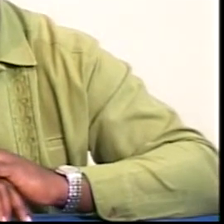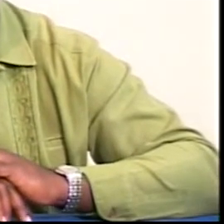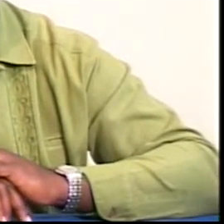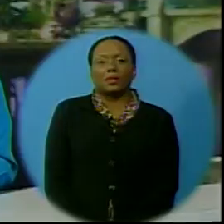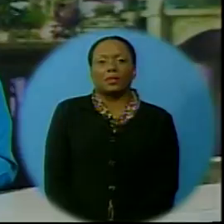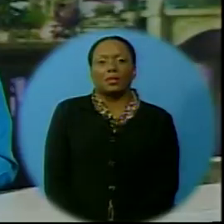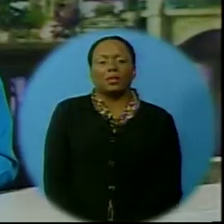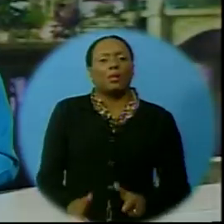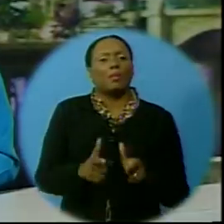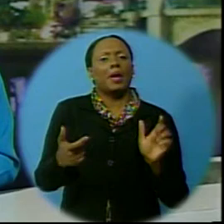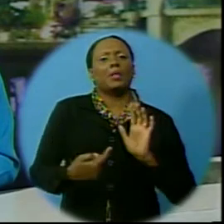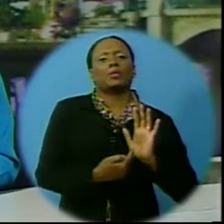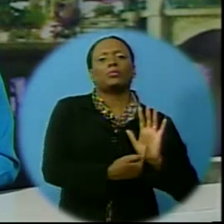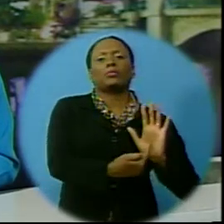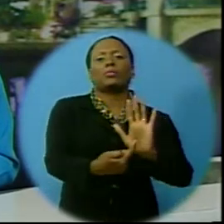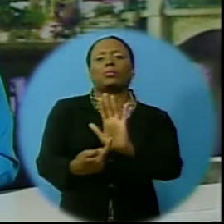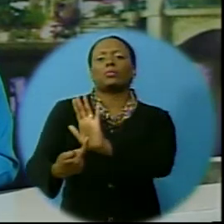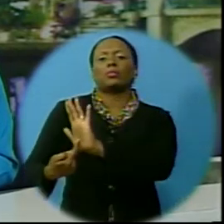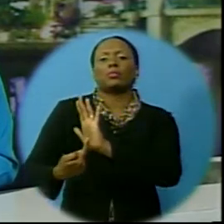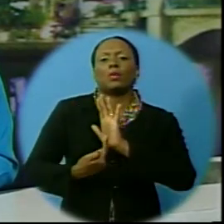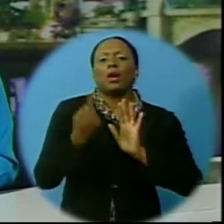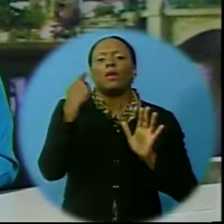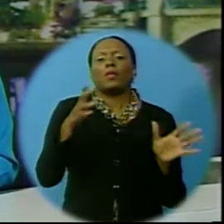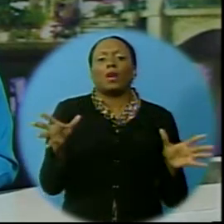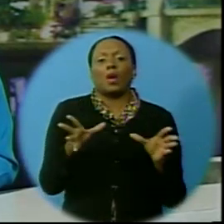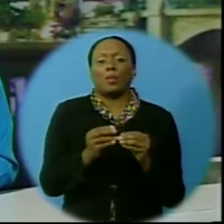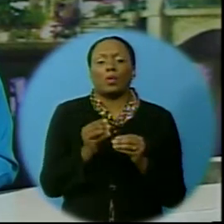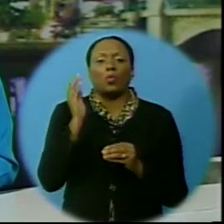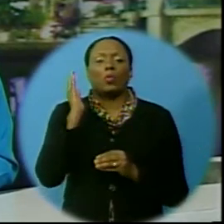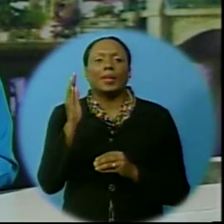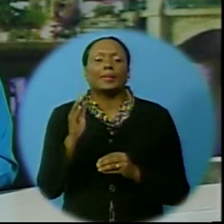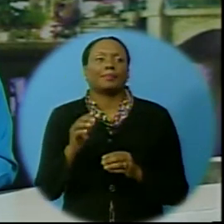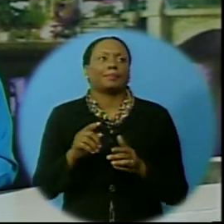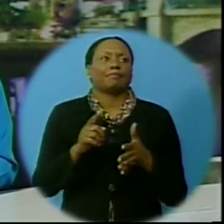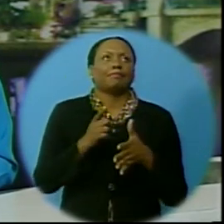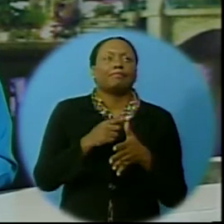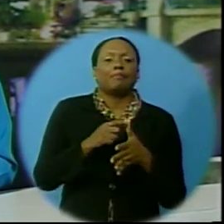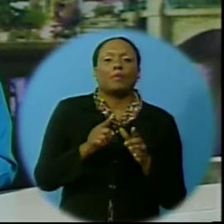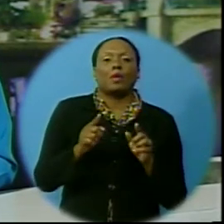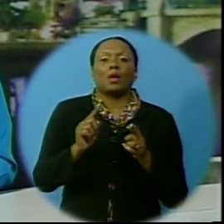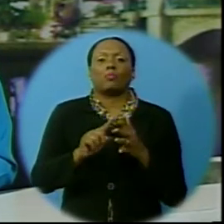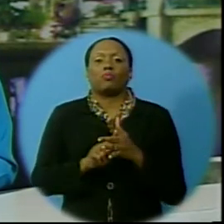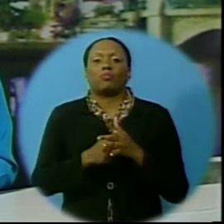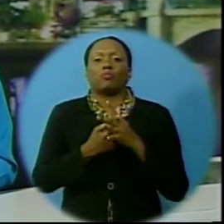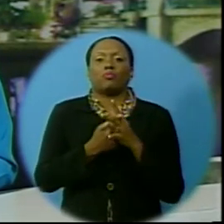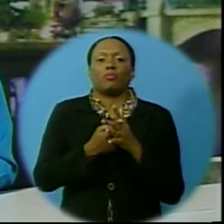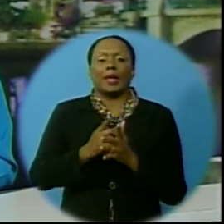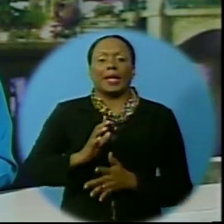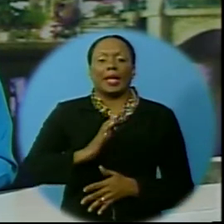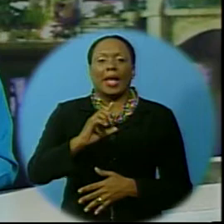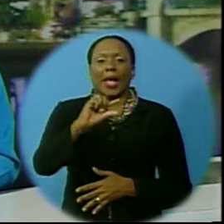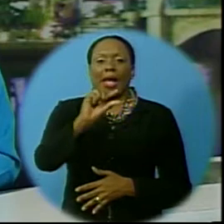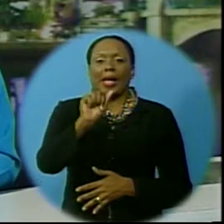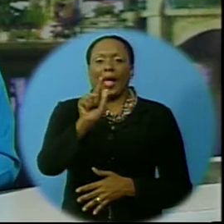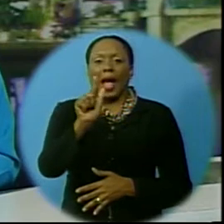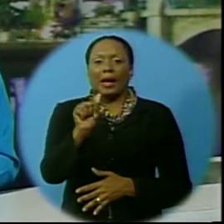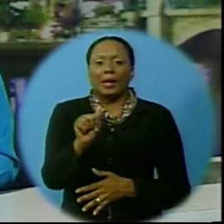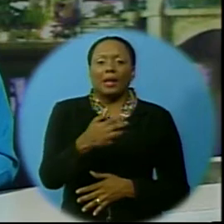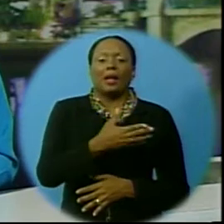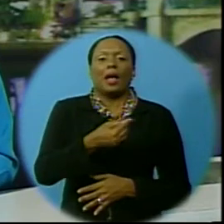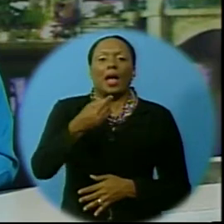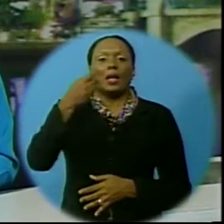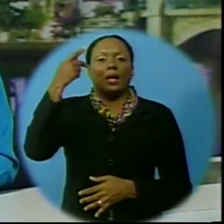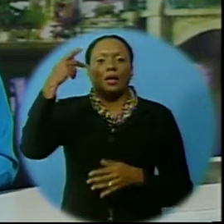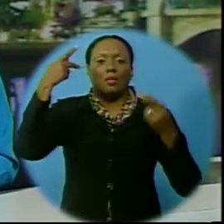you. Highlights of the conference include the opening gala and the address by Prime Minister Frendel Stuart. A number